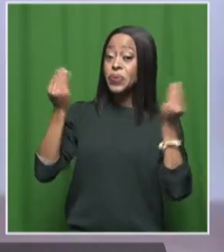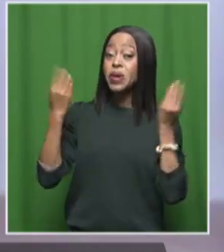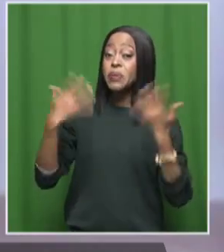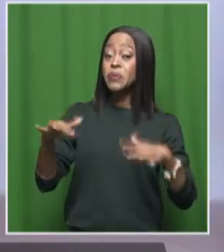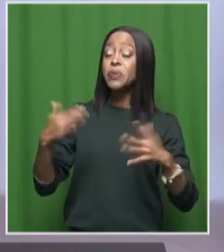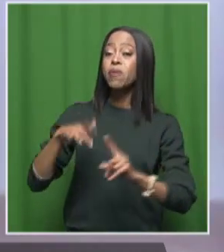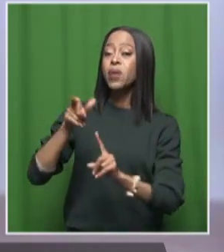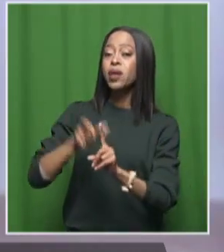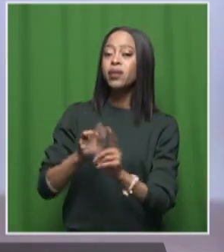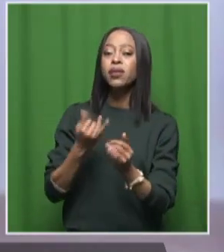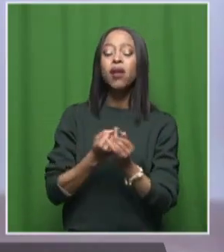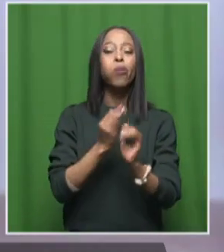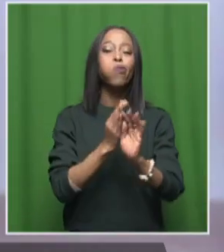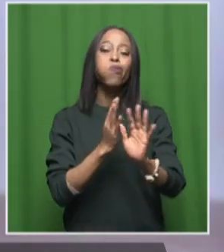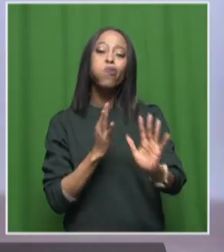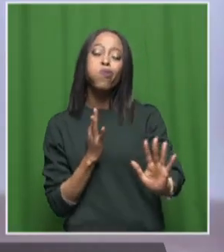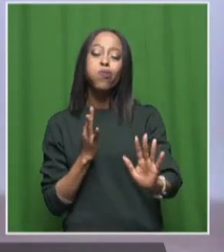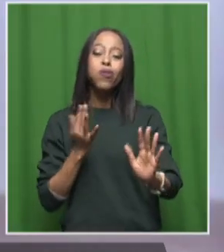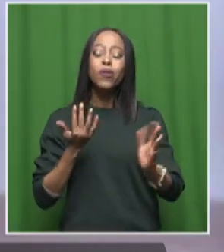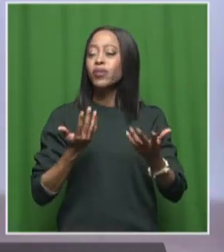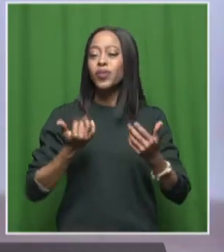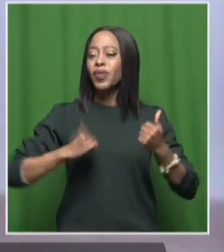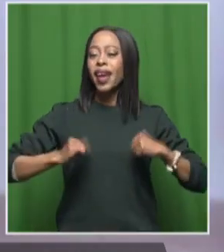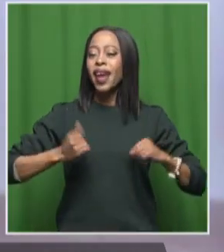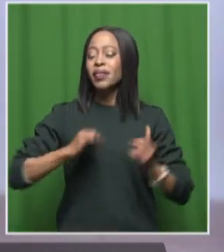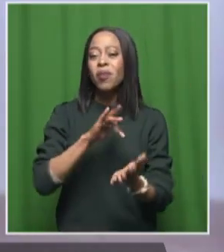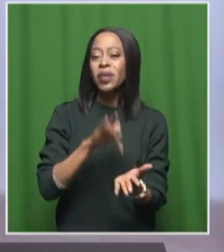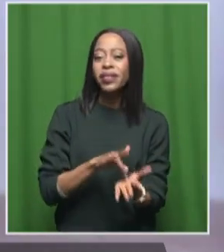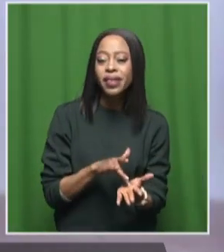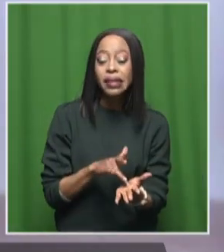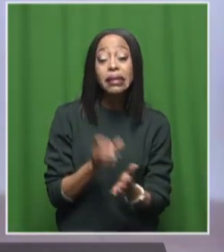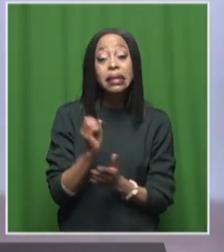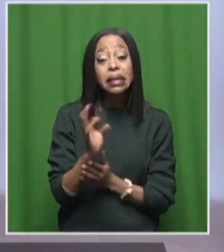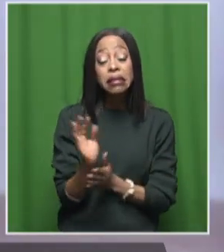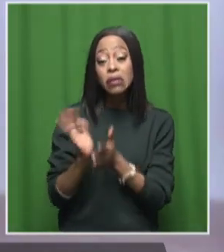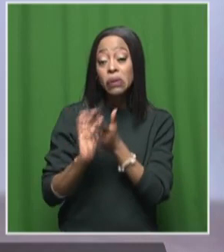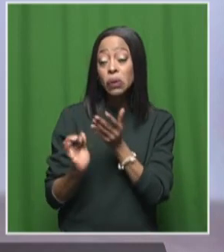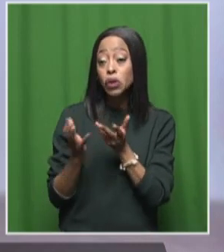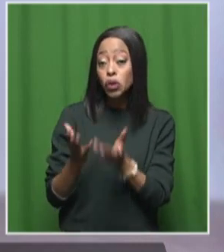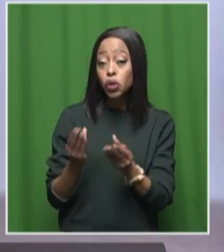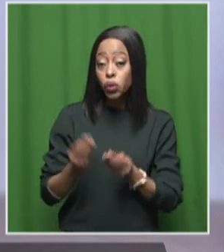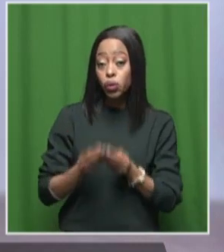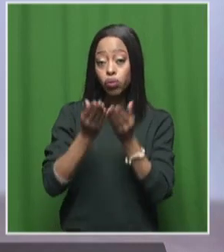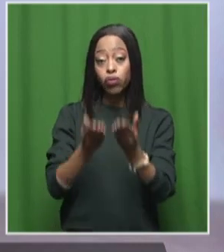screens, now is queuing for auditions. And I think that on its own, if this story can be told to any South